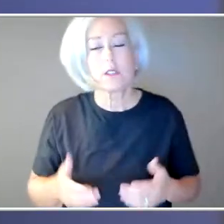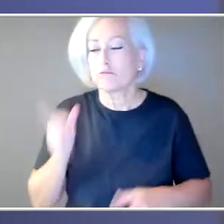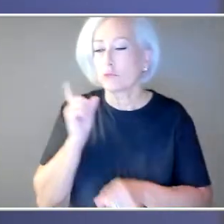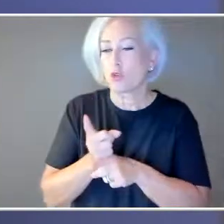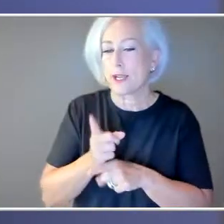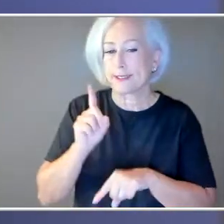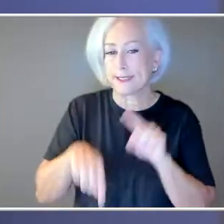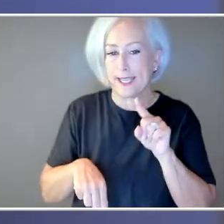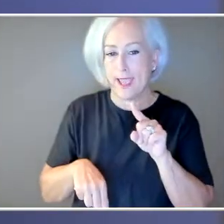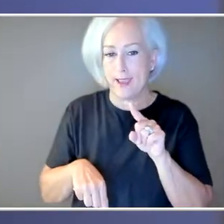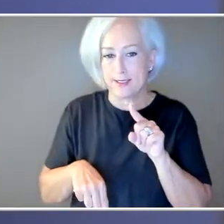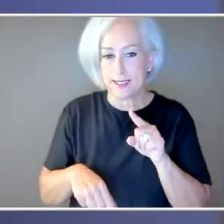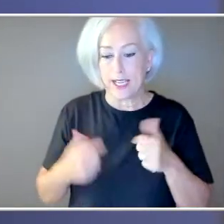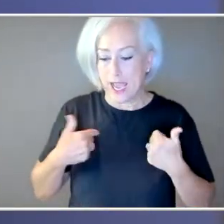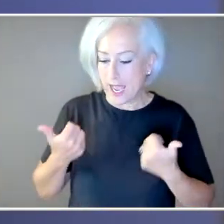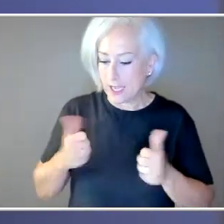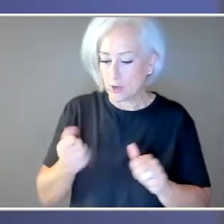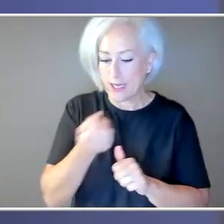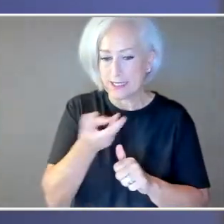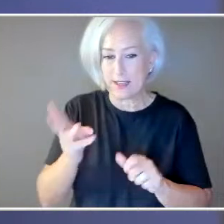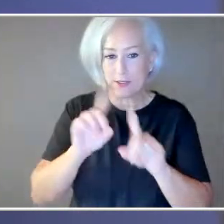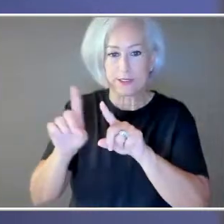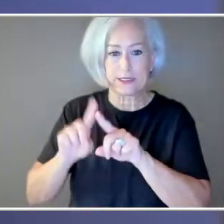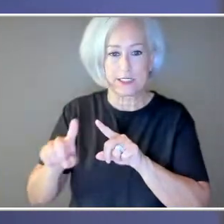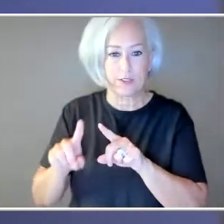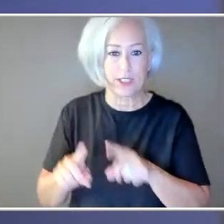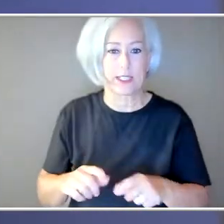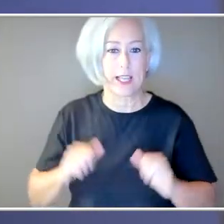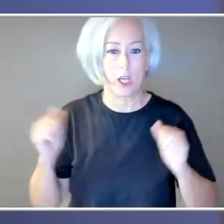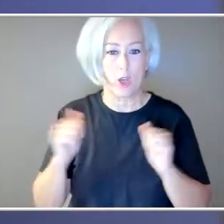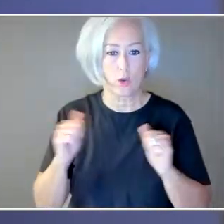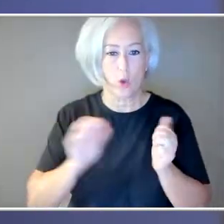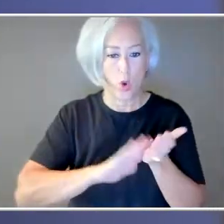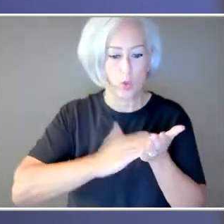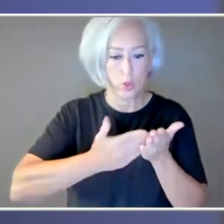I tried several different, like cold kitchen cooking. I've tried